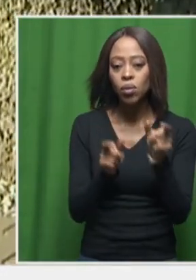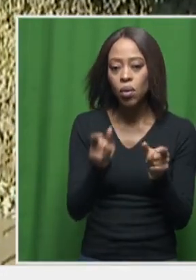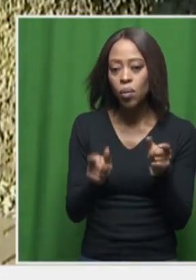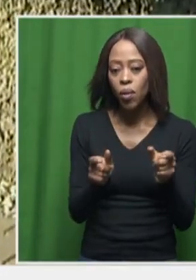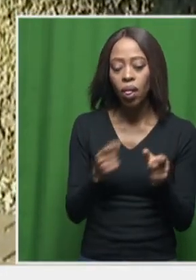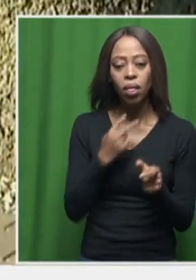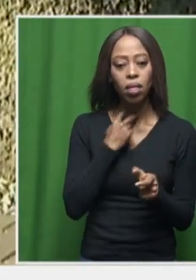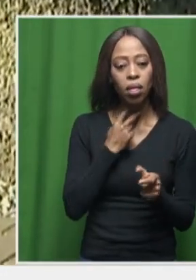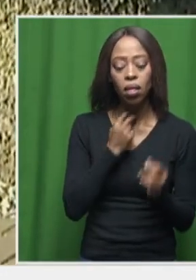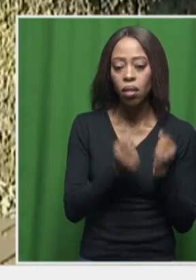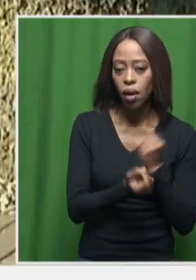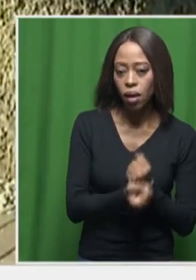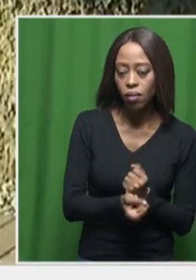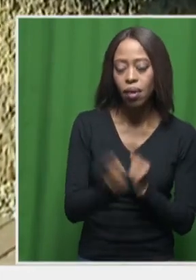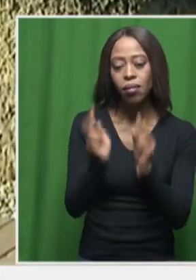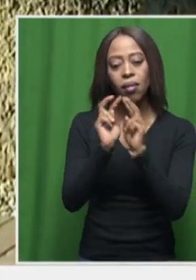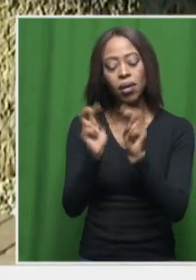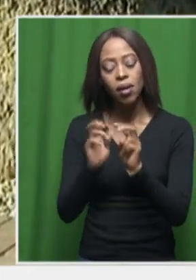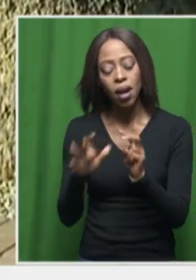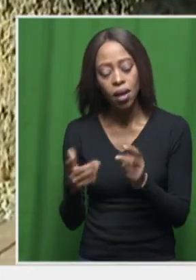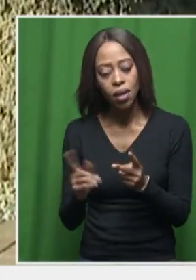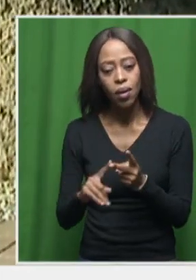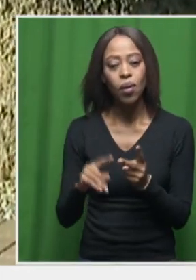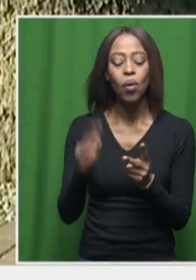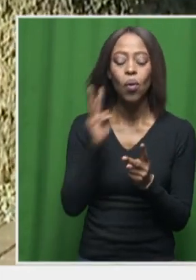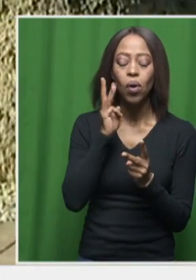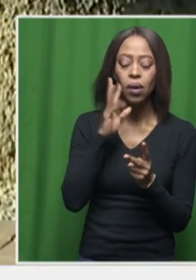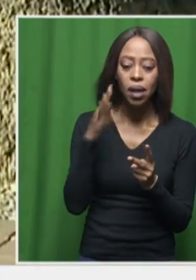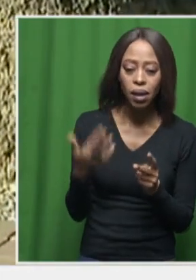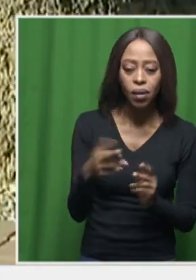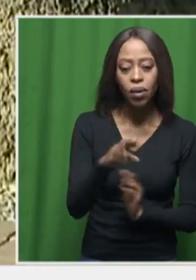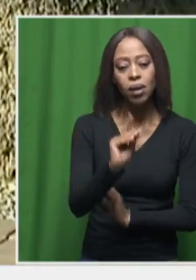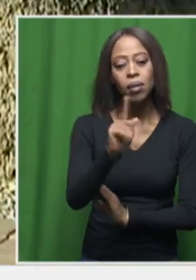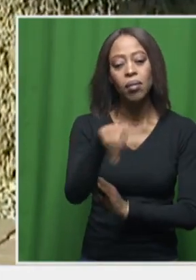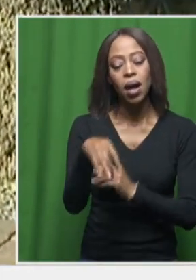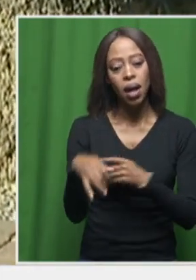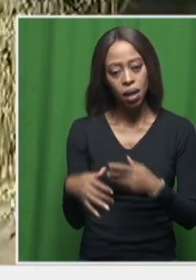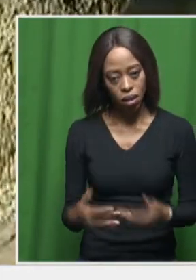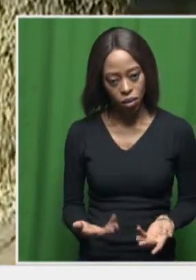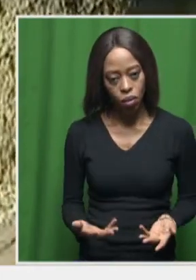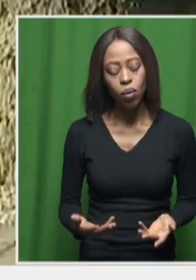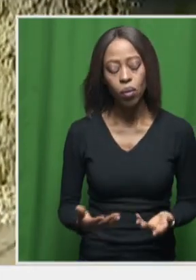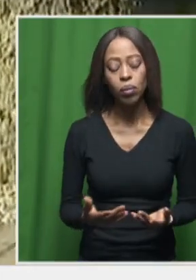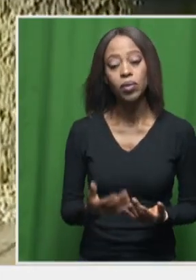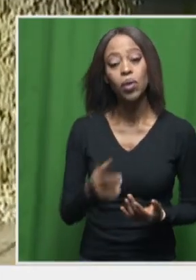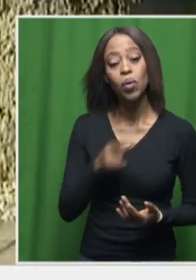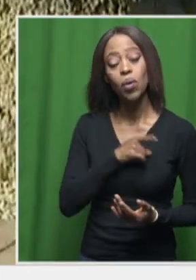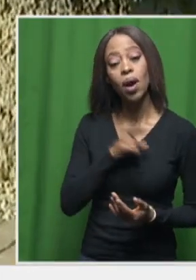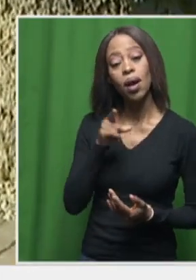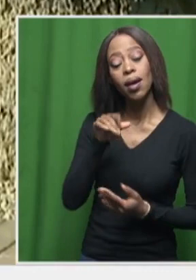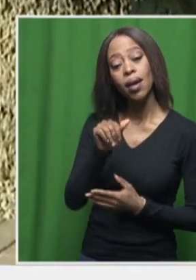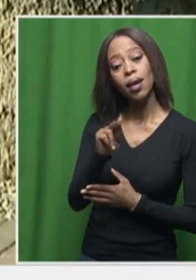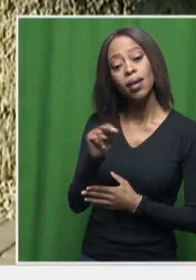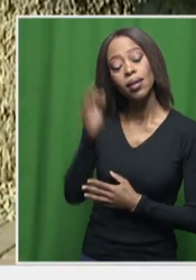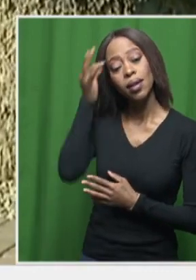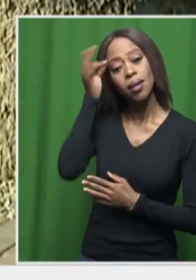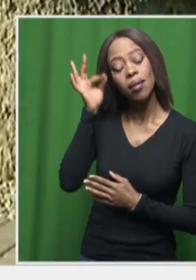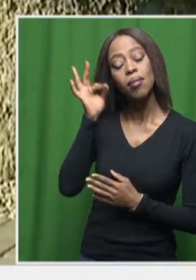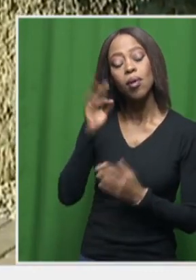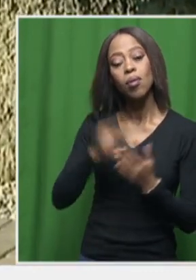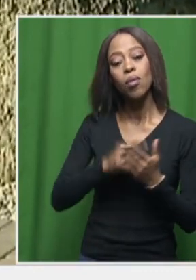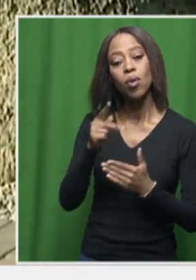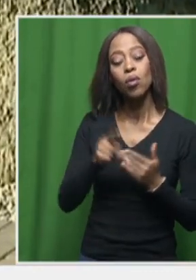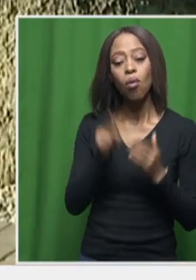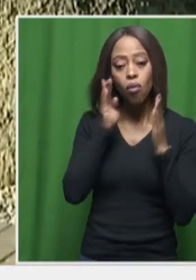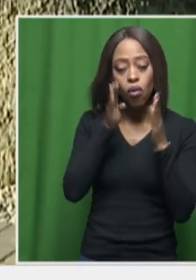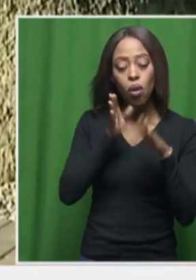electricity, giving people RDP houses, which is one of the ANC and the government's projects, will be top priority